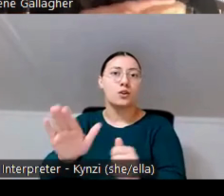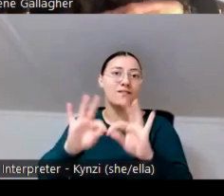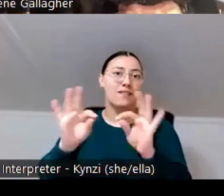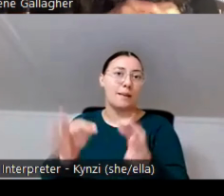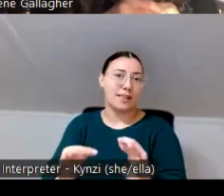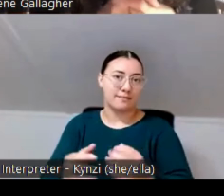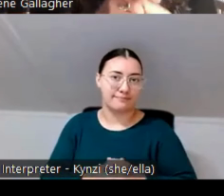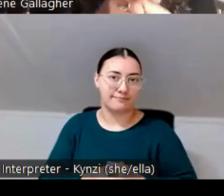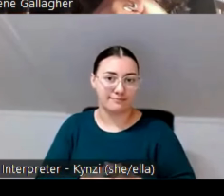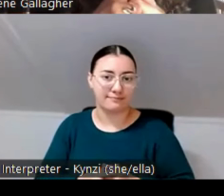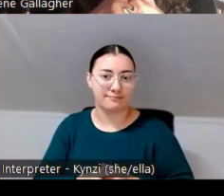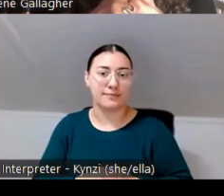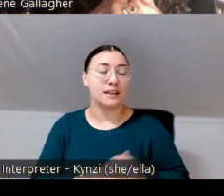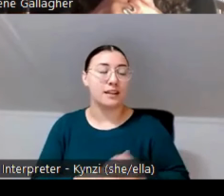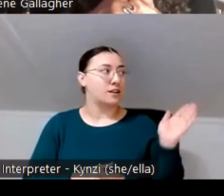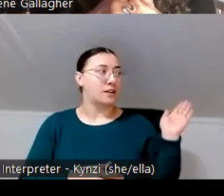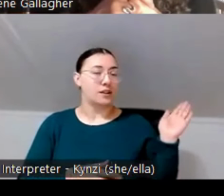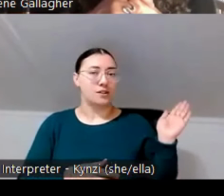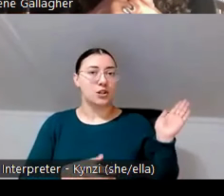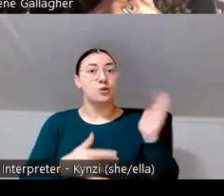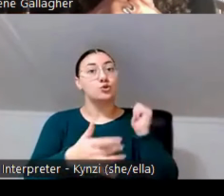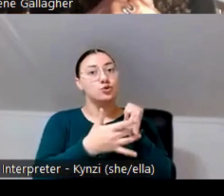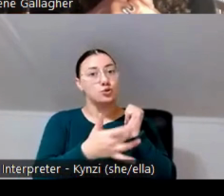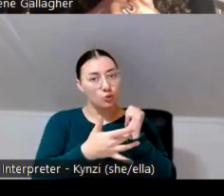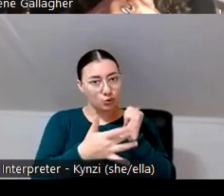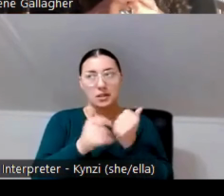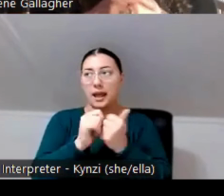Here are some tools that we use to measure the weather.